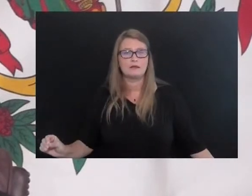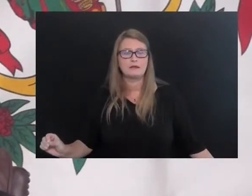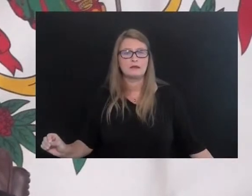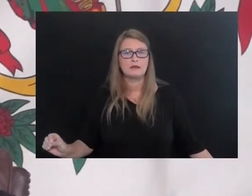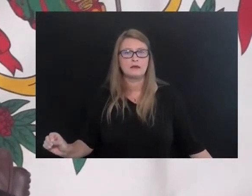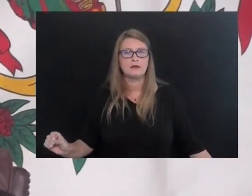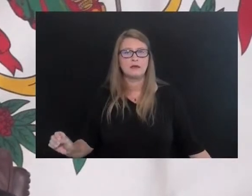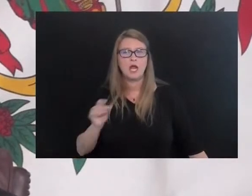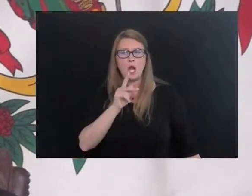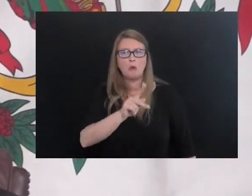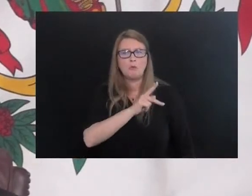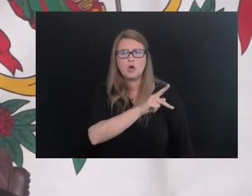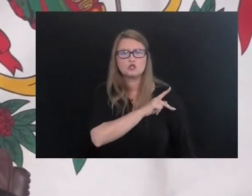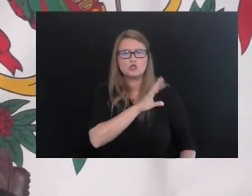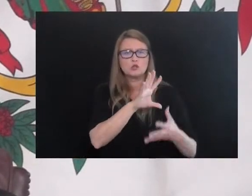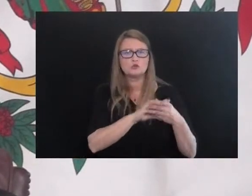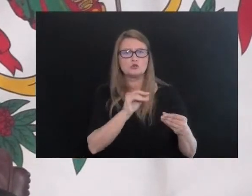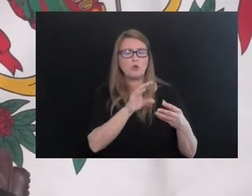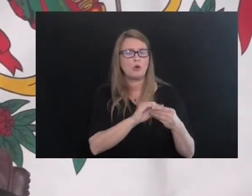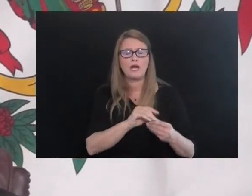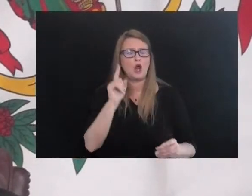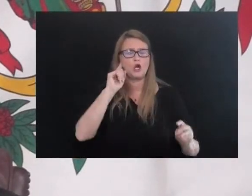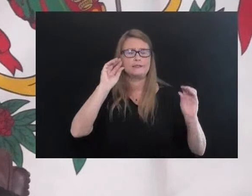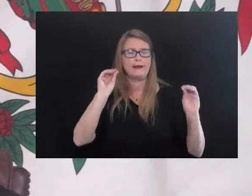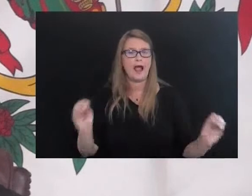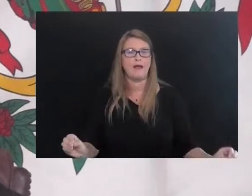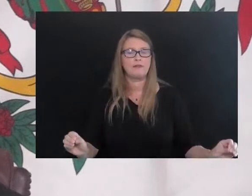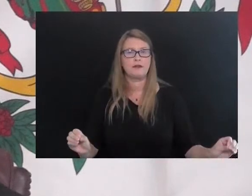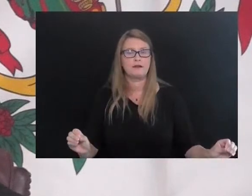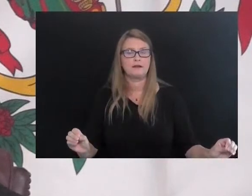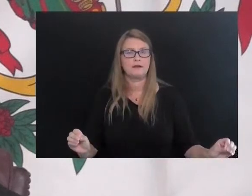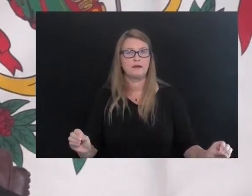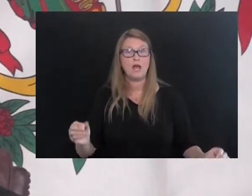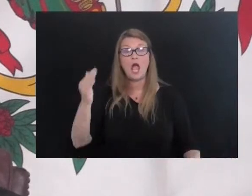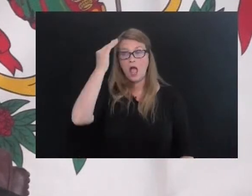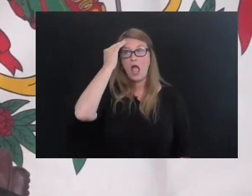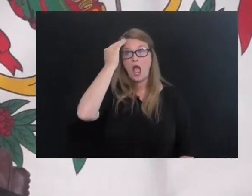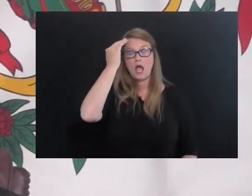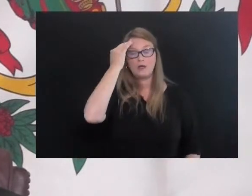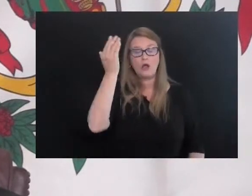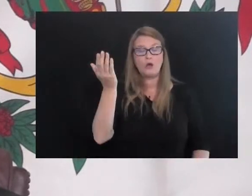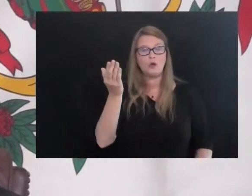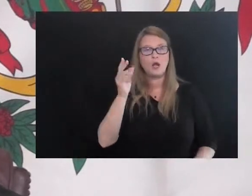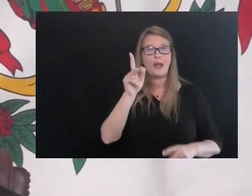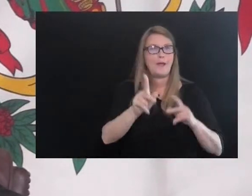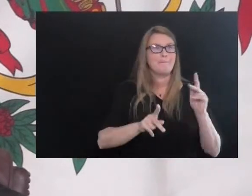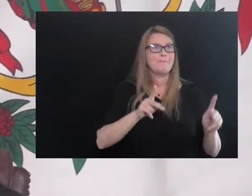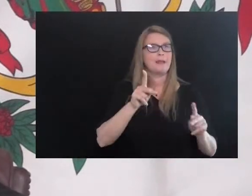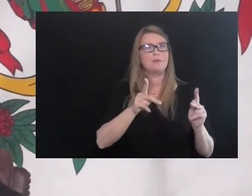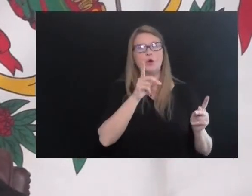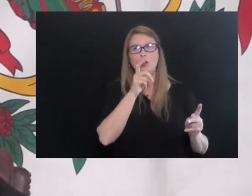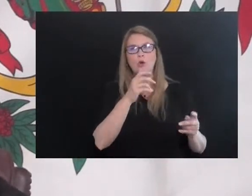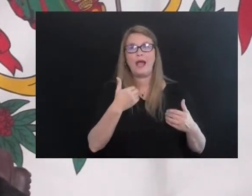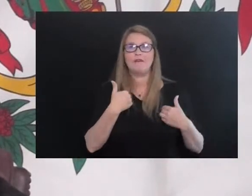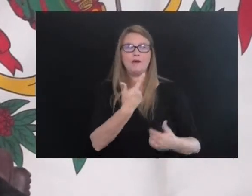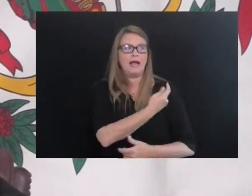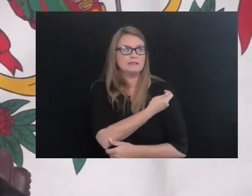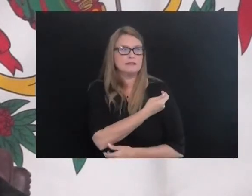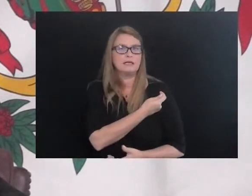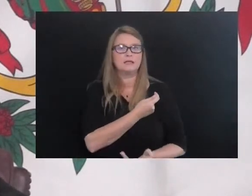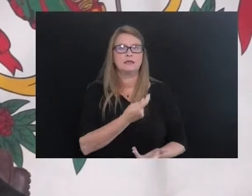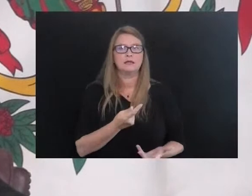a personal story that I know. Now, I know just as well as I'm sitting out there that there are folks that have been